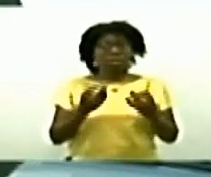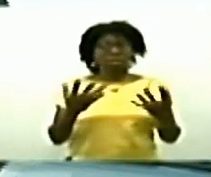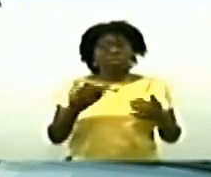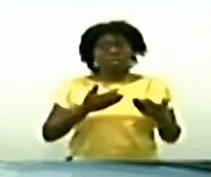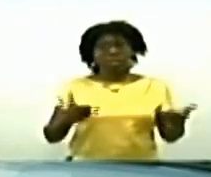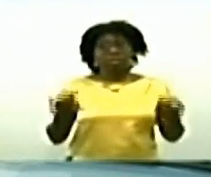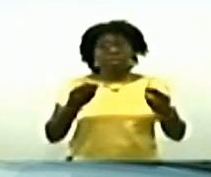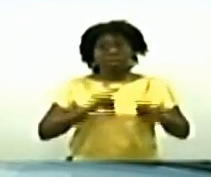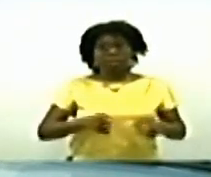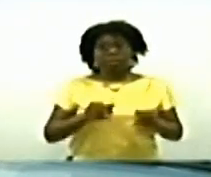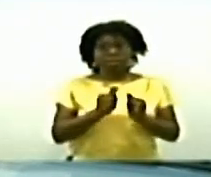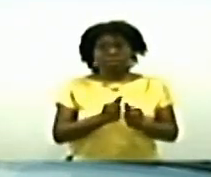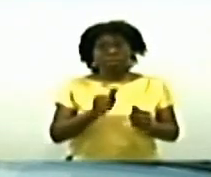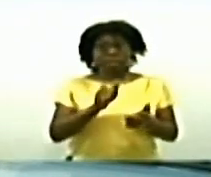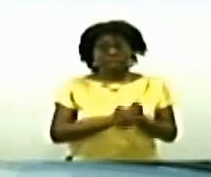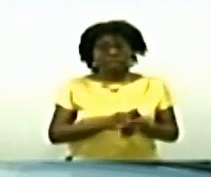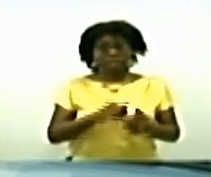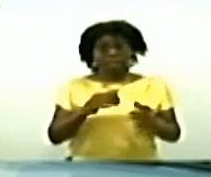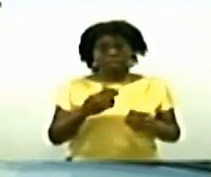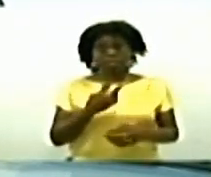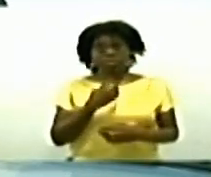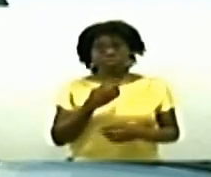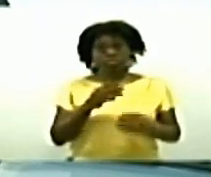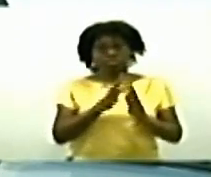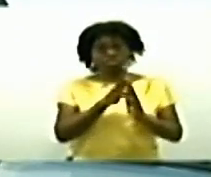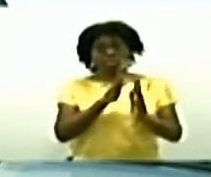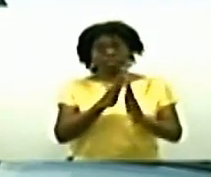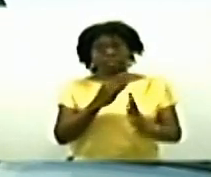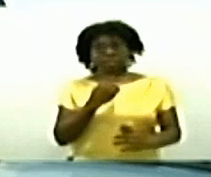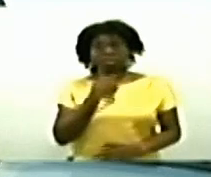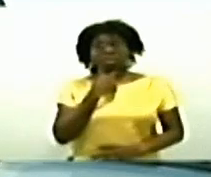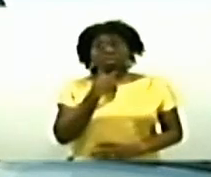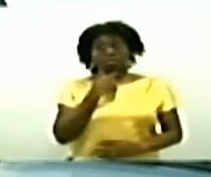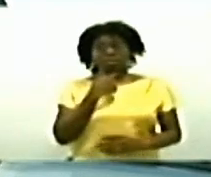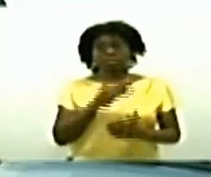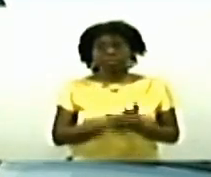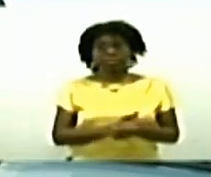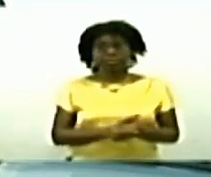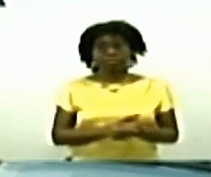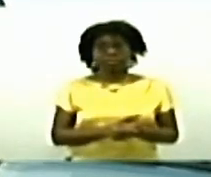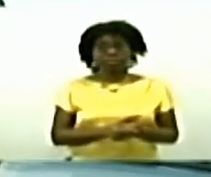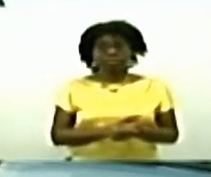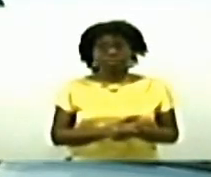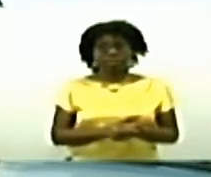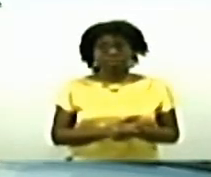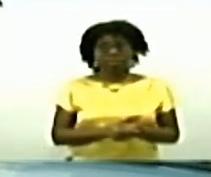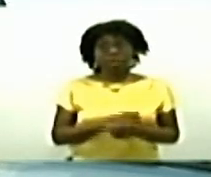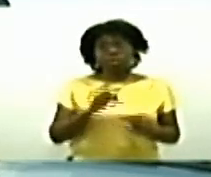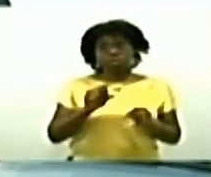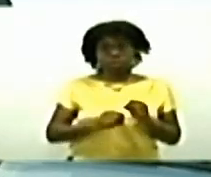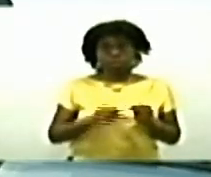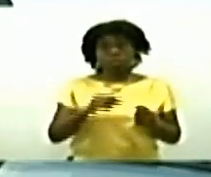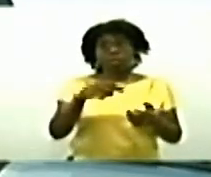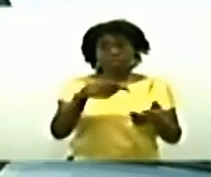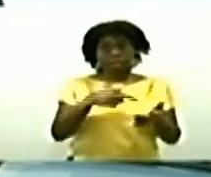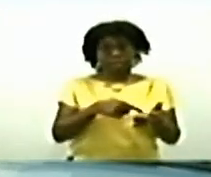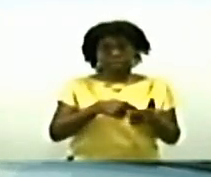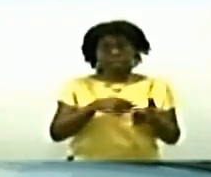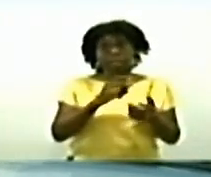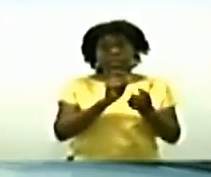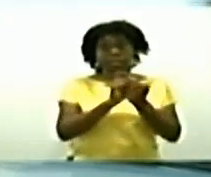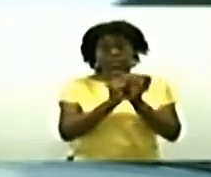with this congestion that we are experiencing. So, Mr. President, this amendment seeks